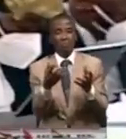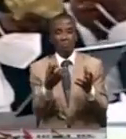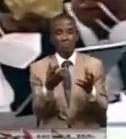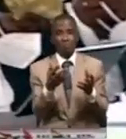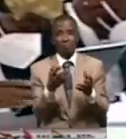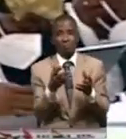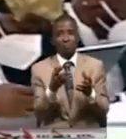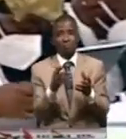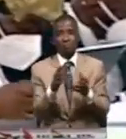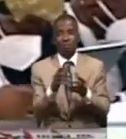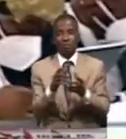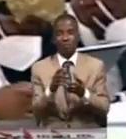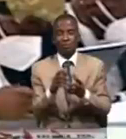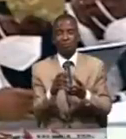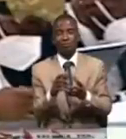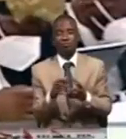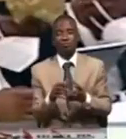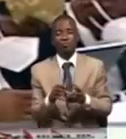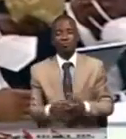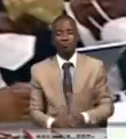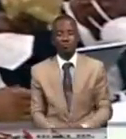3E sub